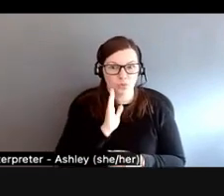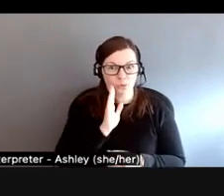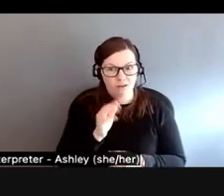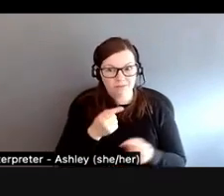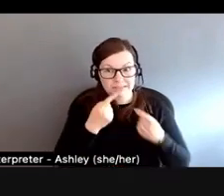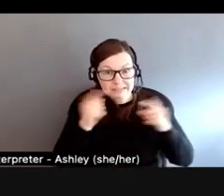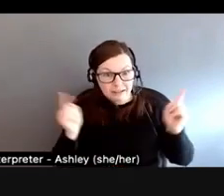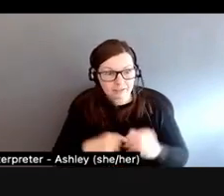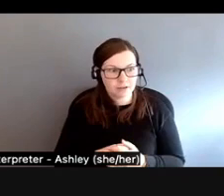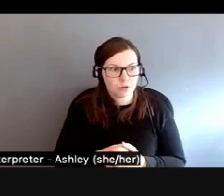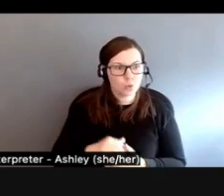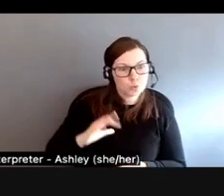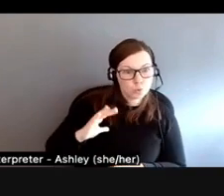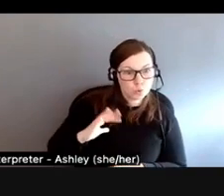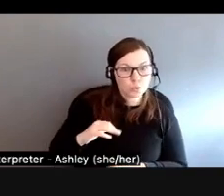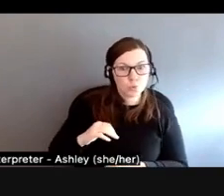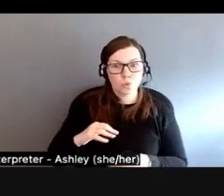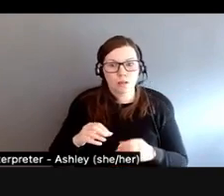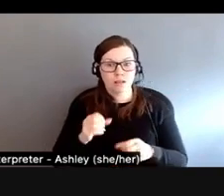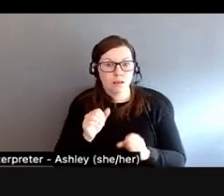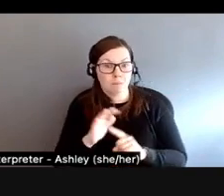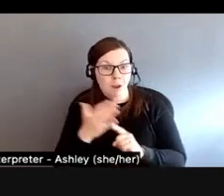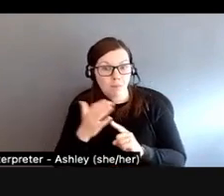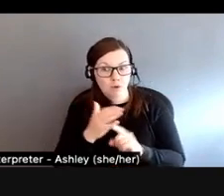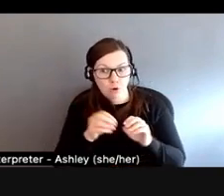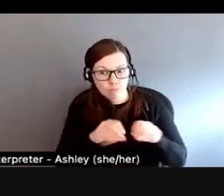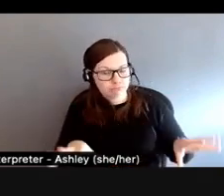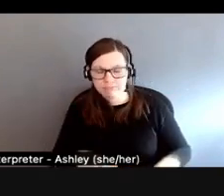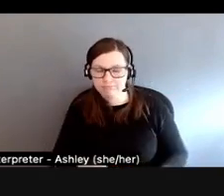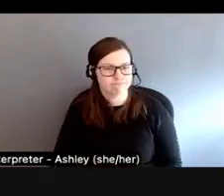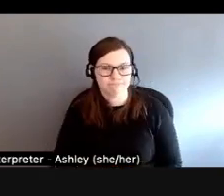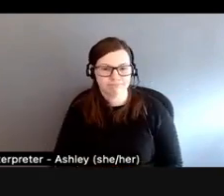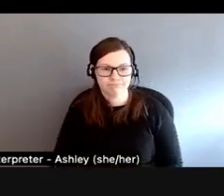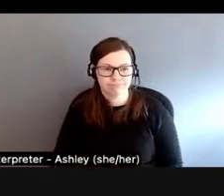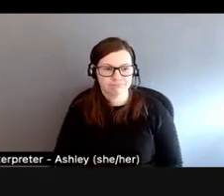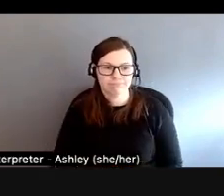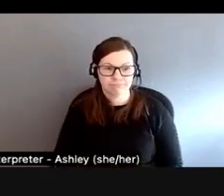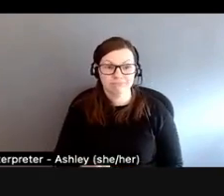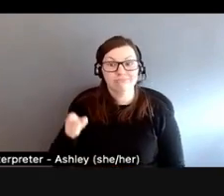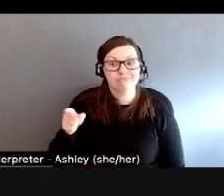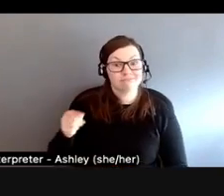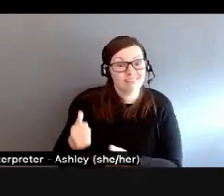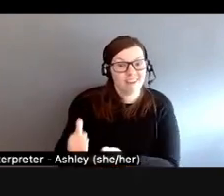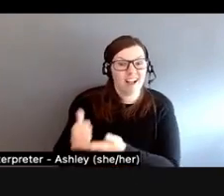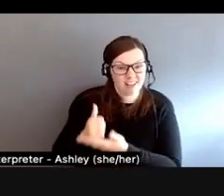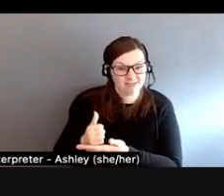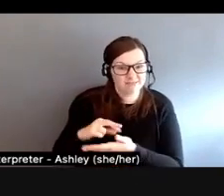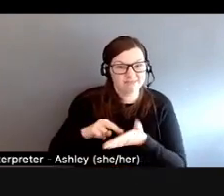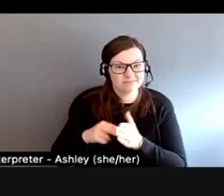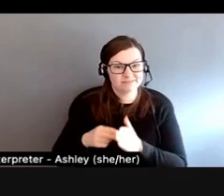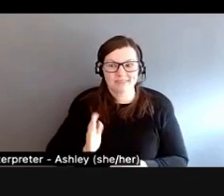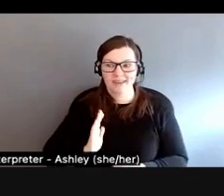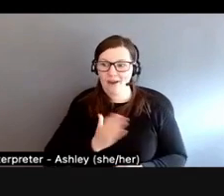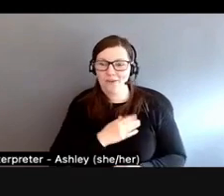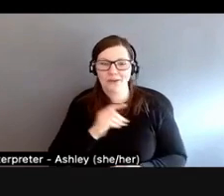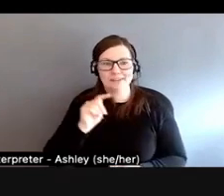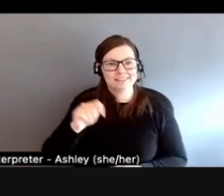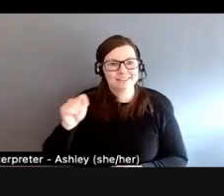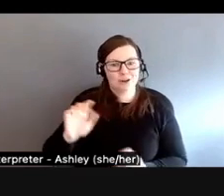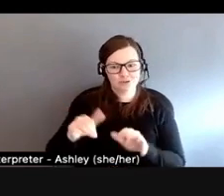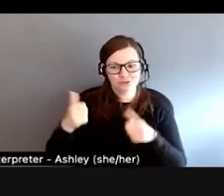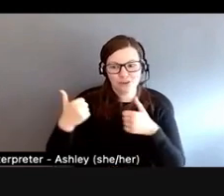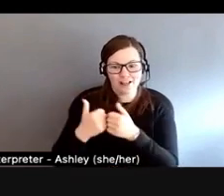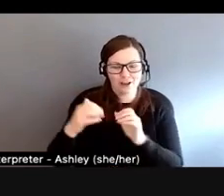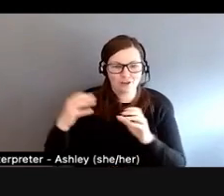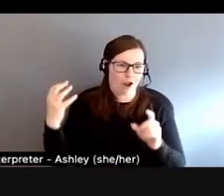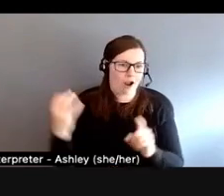well, we won our TikTok challenge, which was cool as well. So yeah, I think just we had a